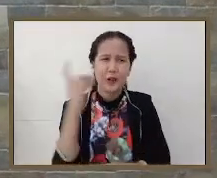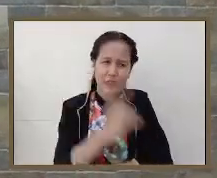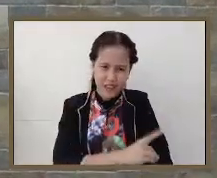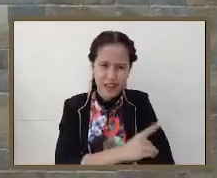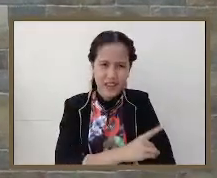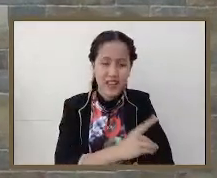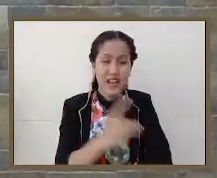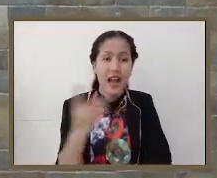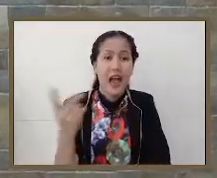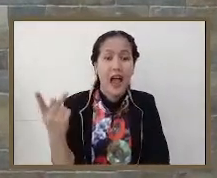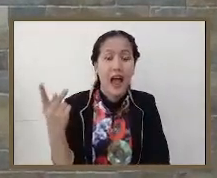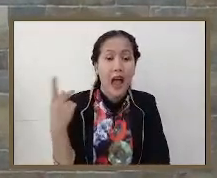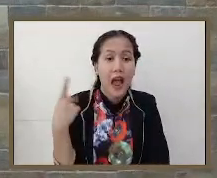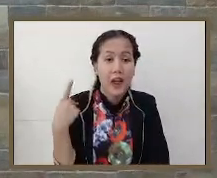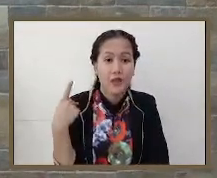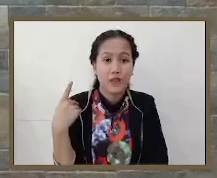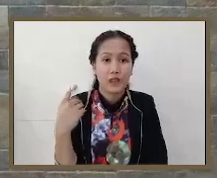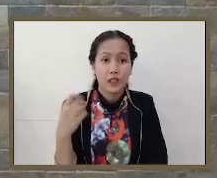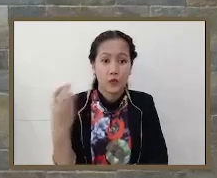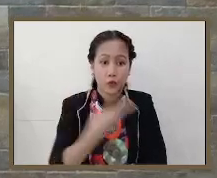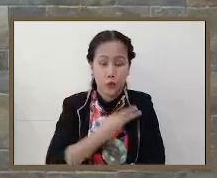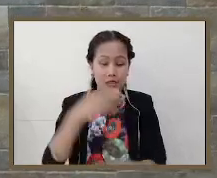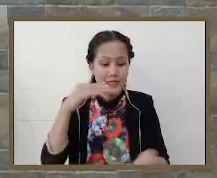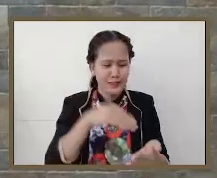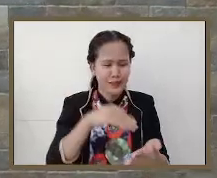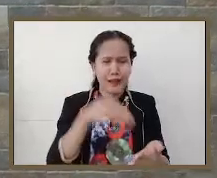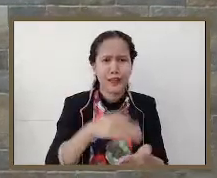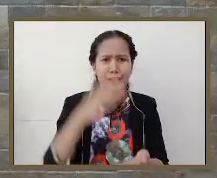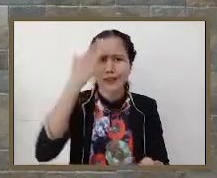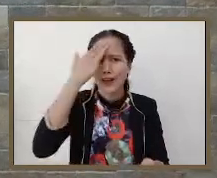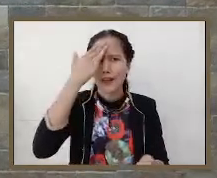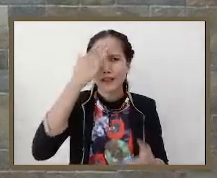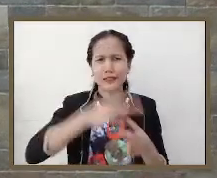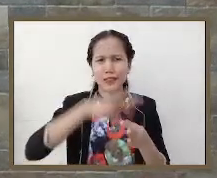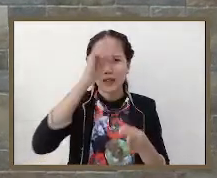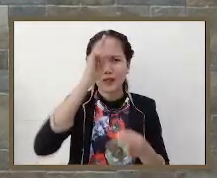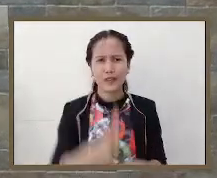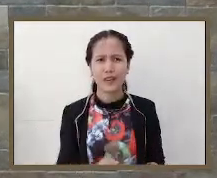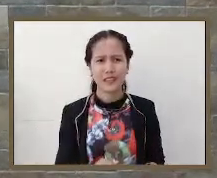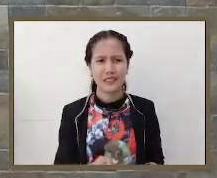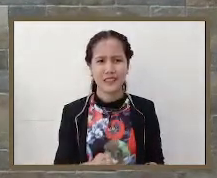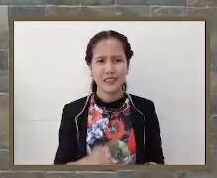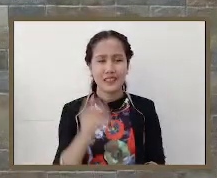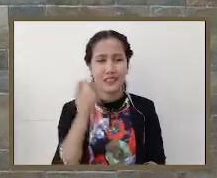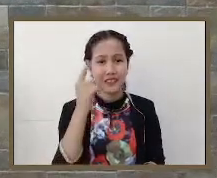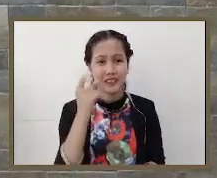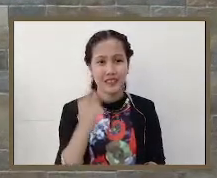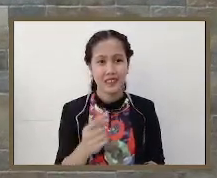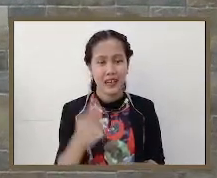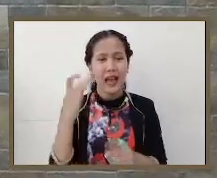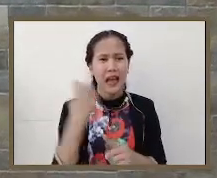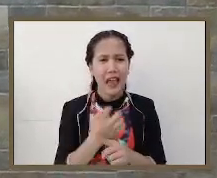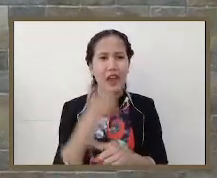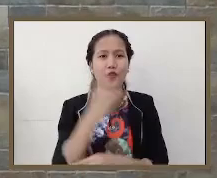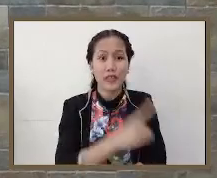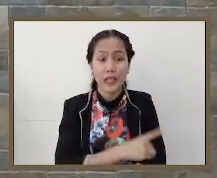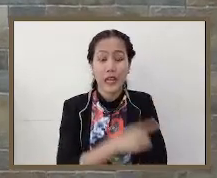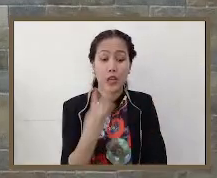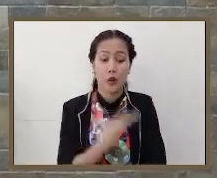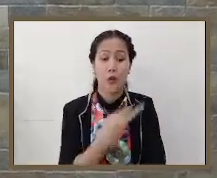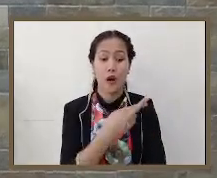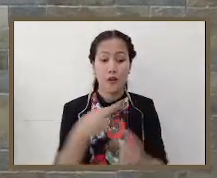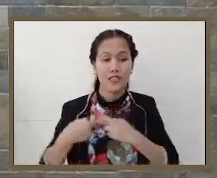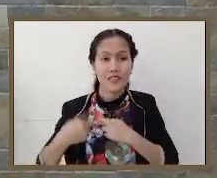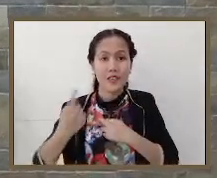araw-araw na pag-aaralan natin ang knowledge ng Diyos. You see, araw-araw tinatanggap natin